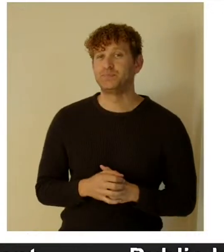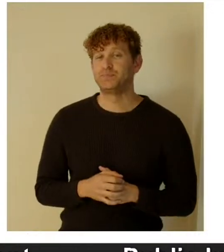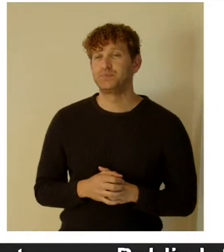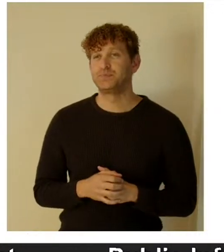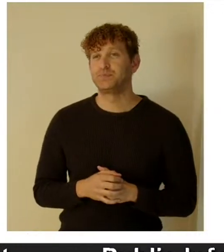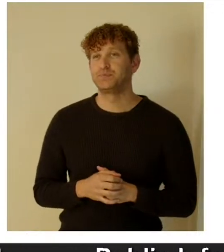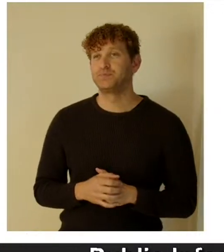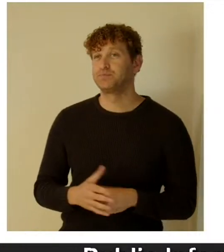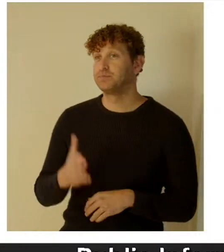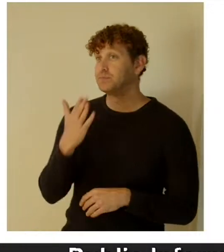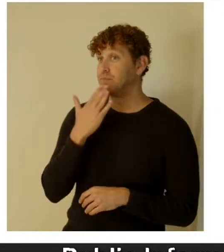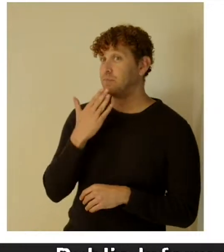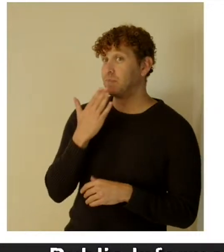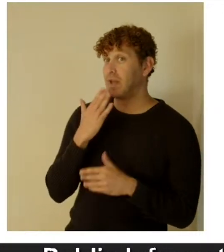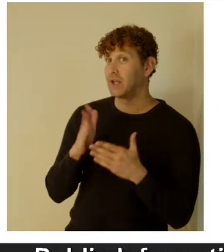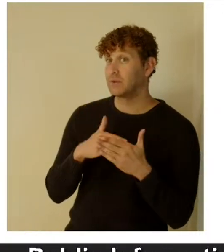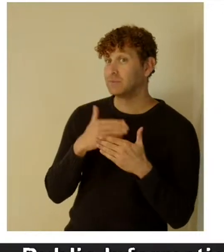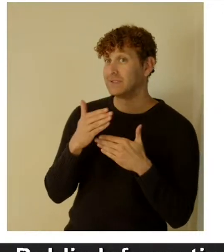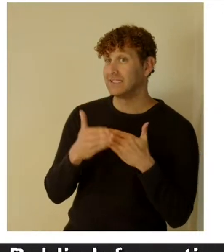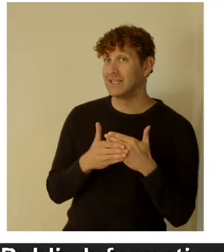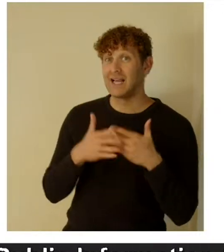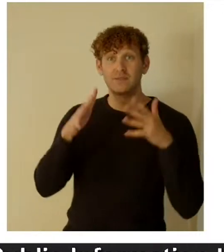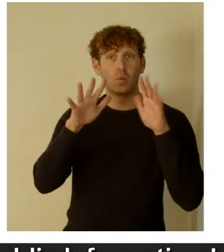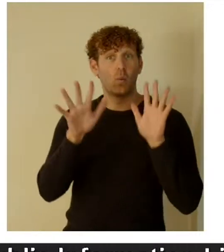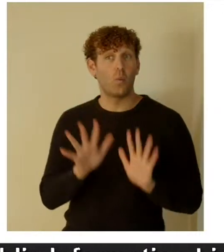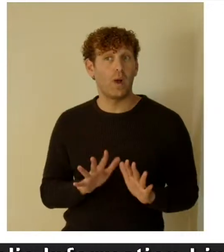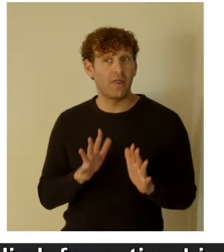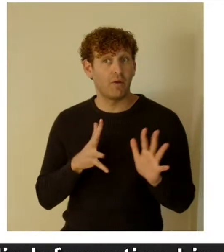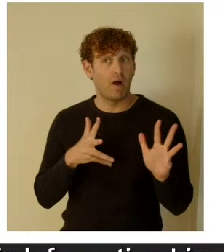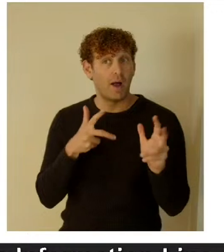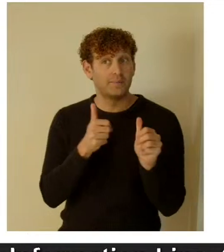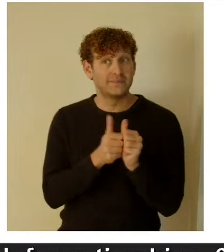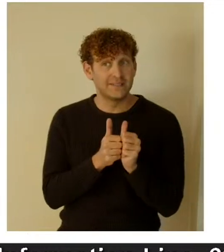Thank you. Next with our weather update is going to be James White, incident